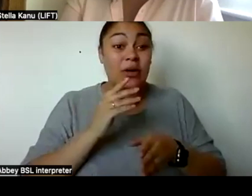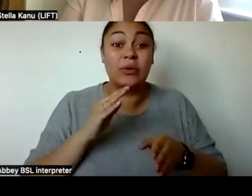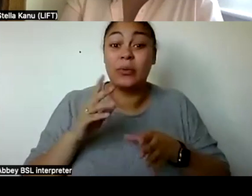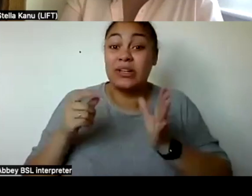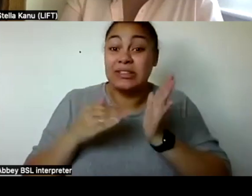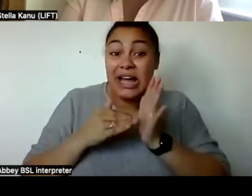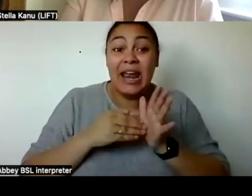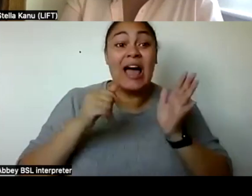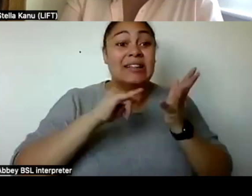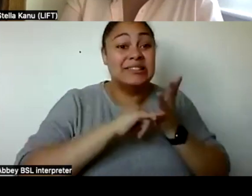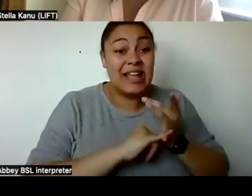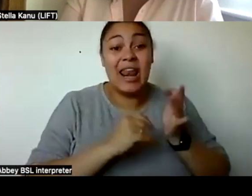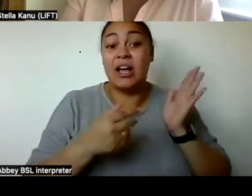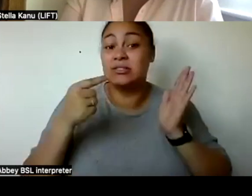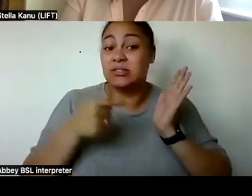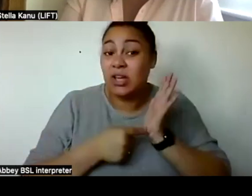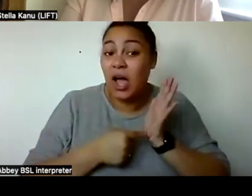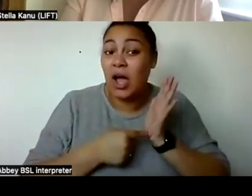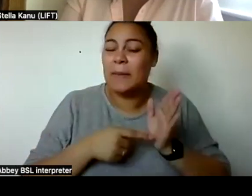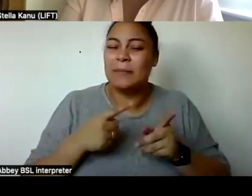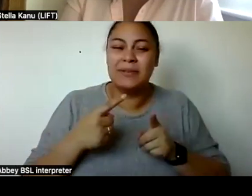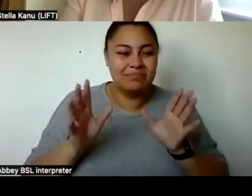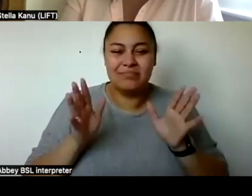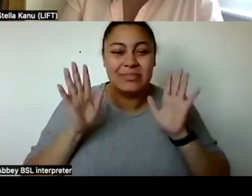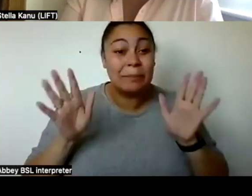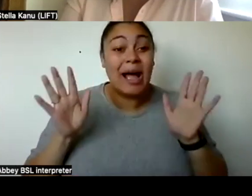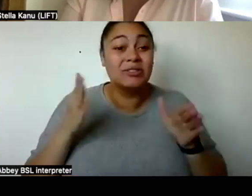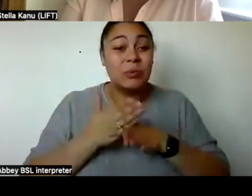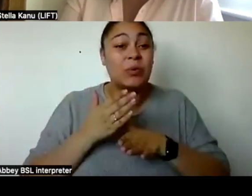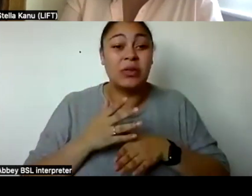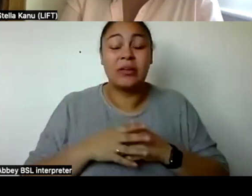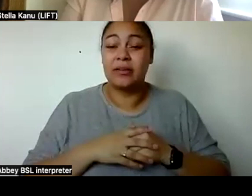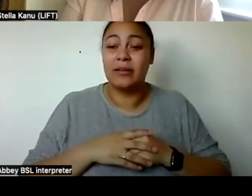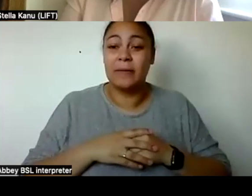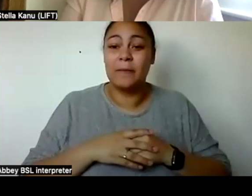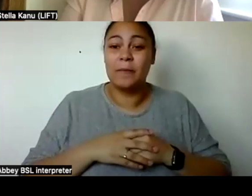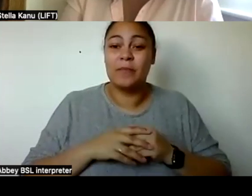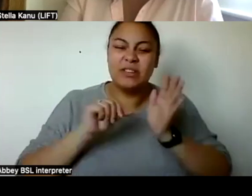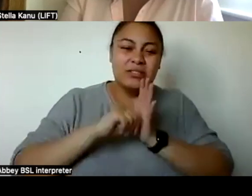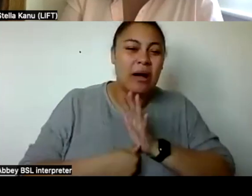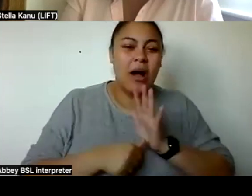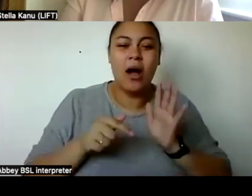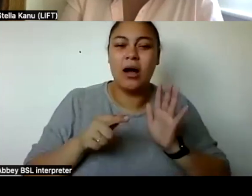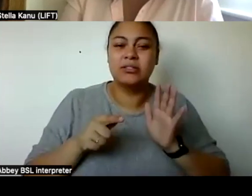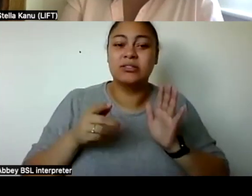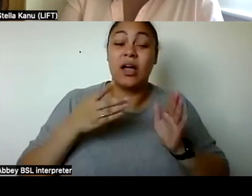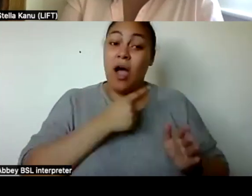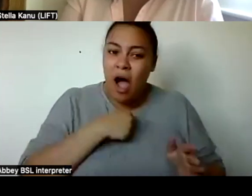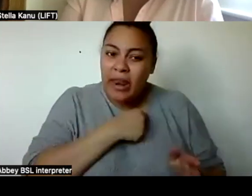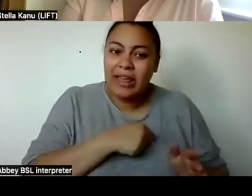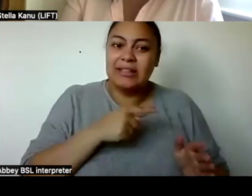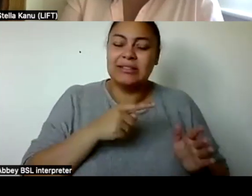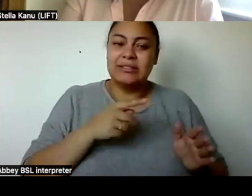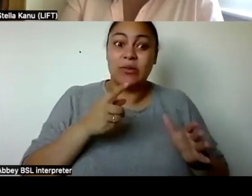Stella, Tom, is epic, and it's hard, it's honest, it's authentic,